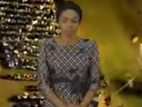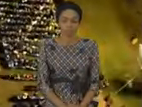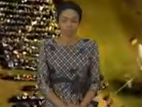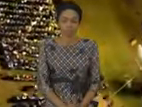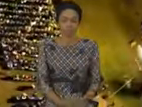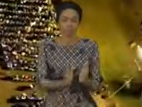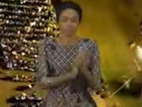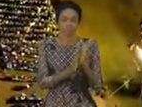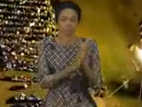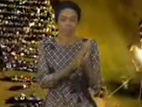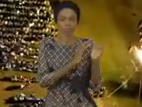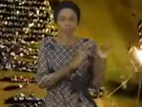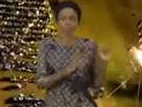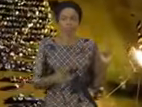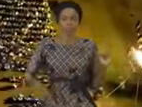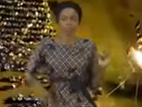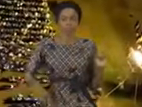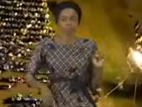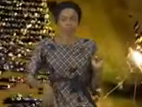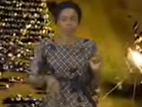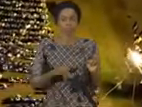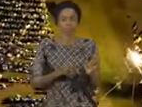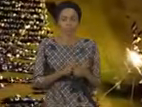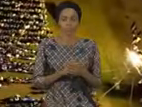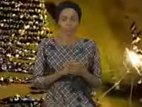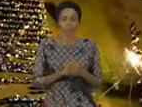Praise the Lord. Everybody said